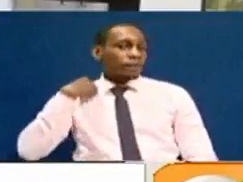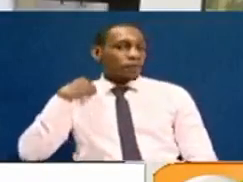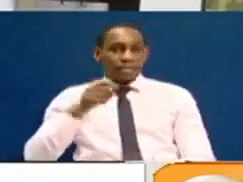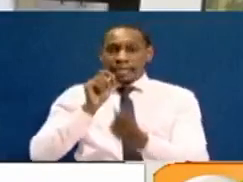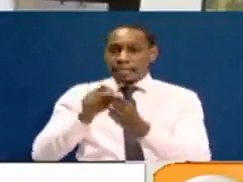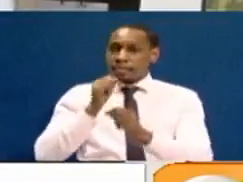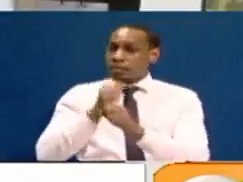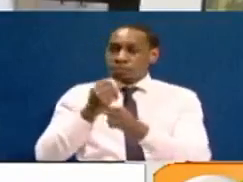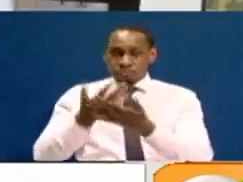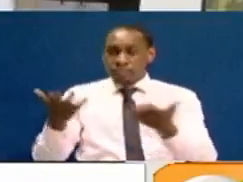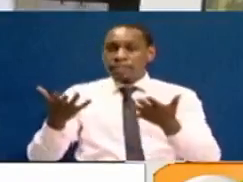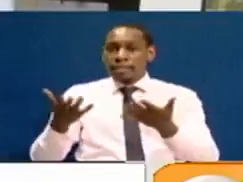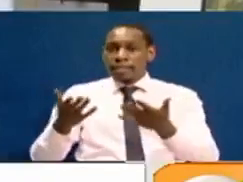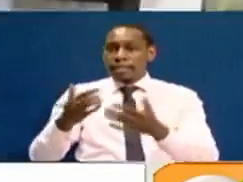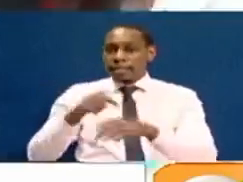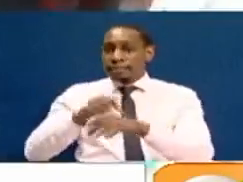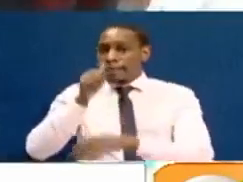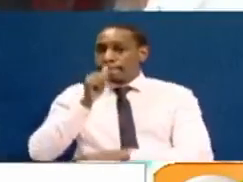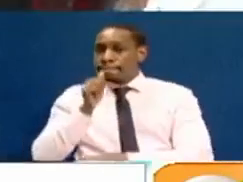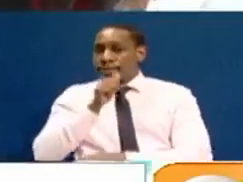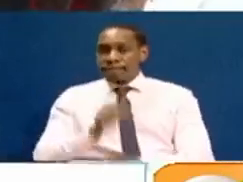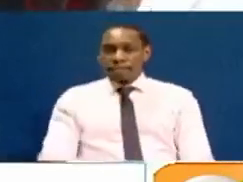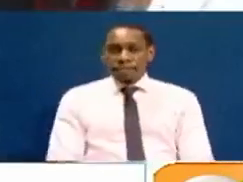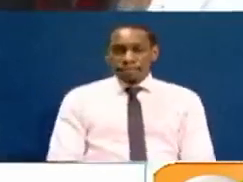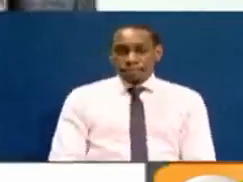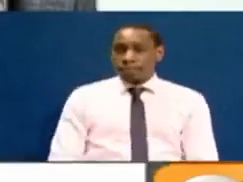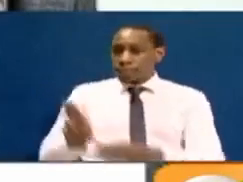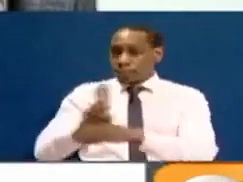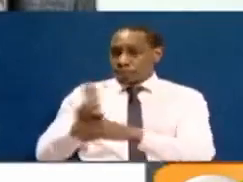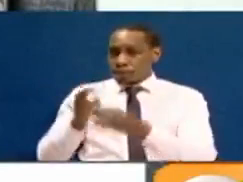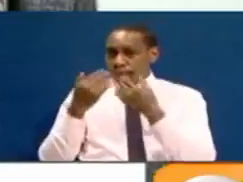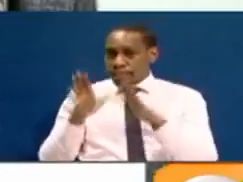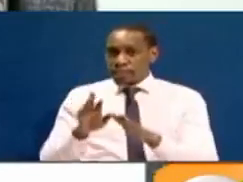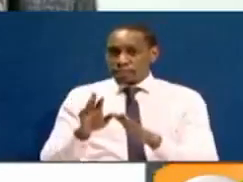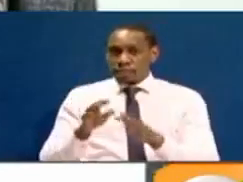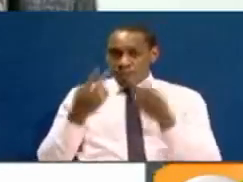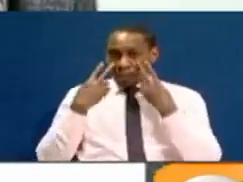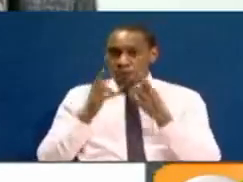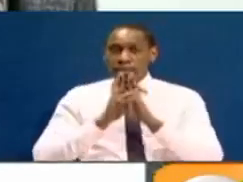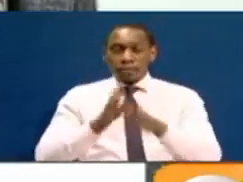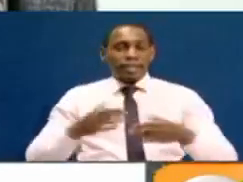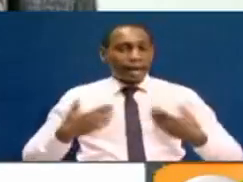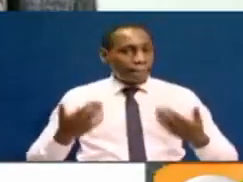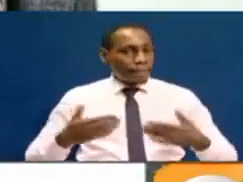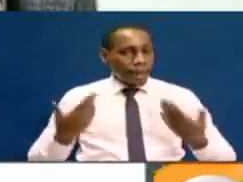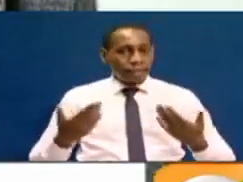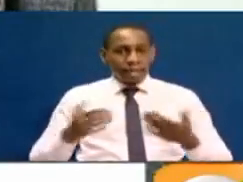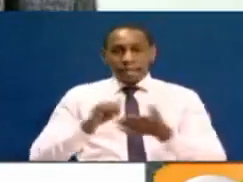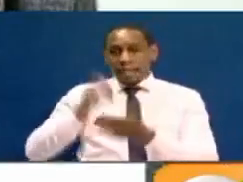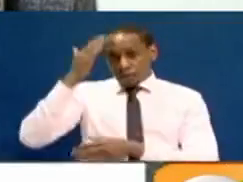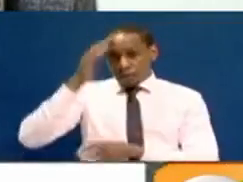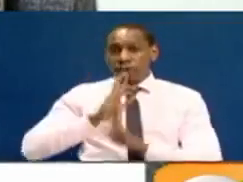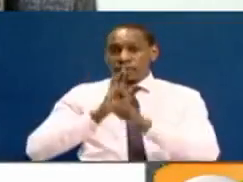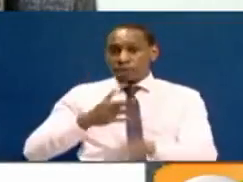self-test do so in privacy. Nilitumia na ikanipatia the results. I was very happy that nimejua